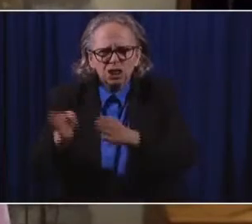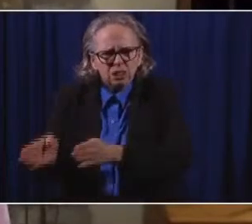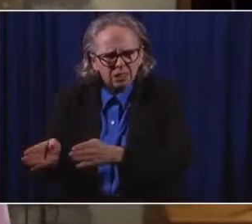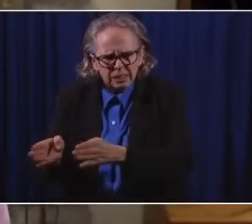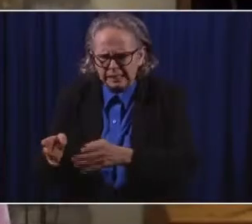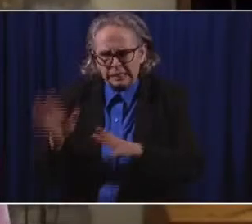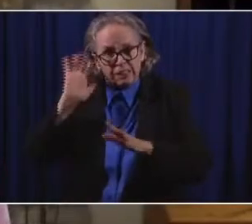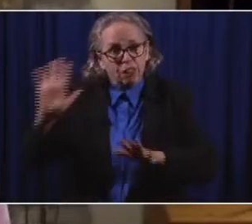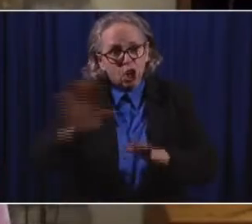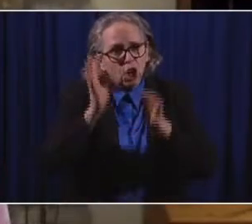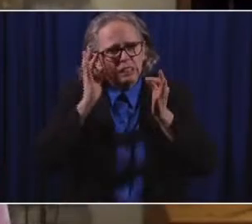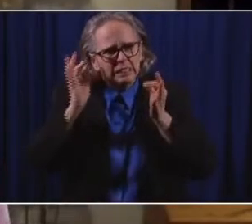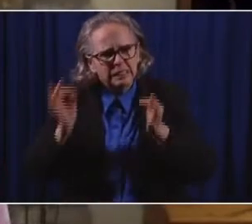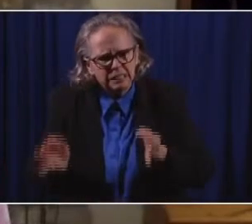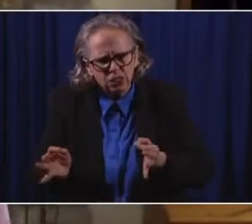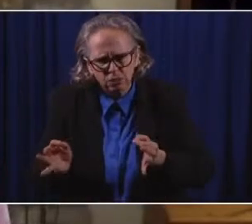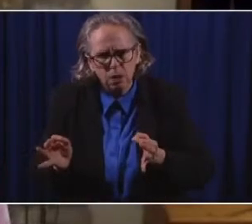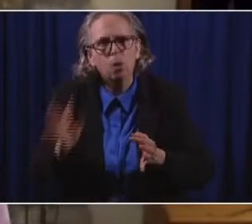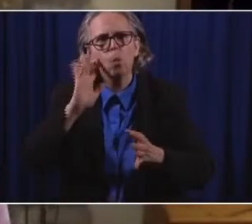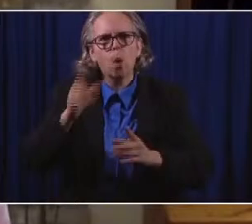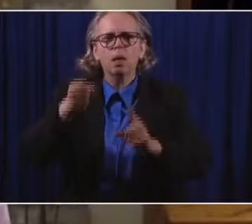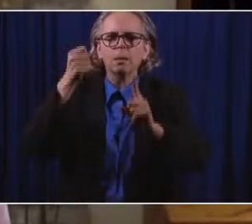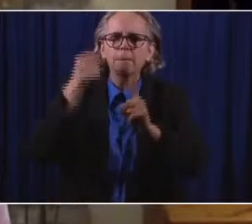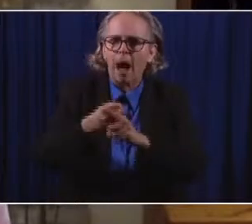before the vaccine arrives.